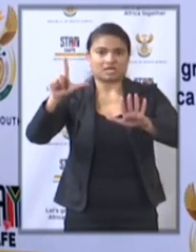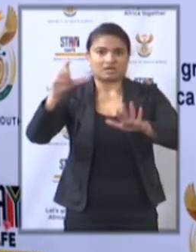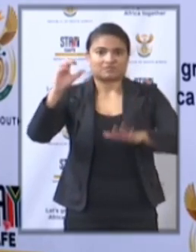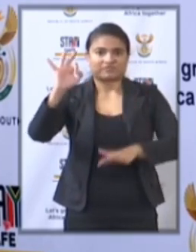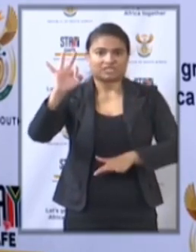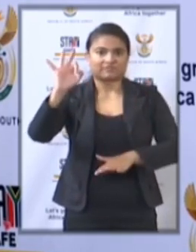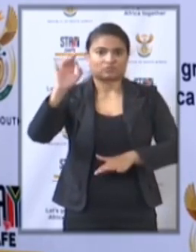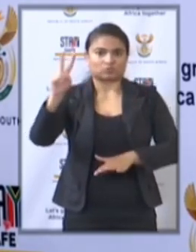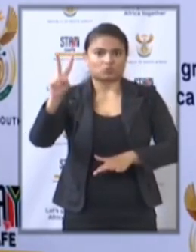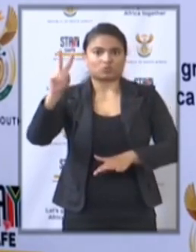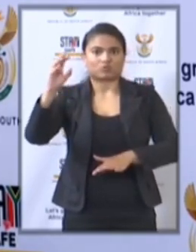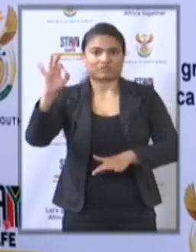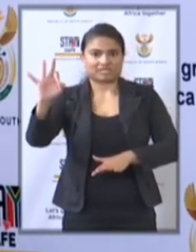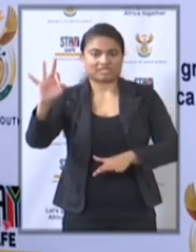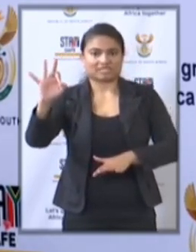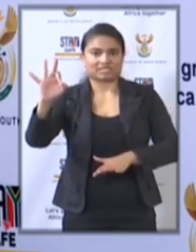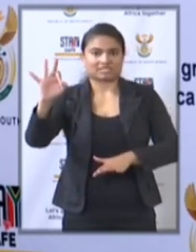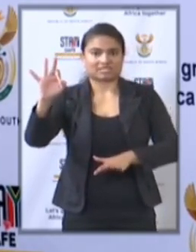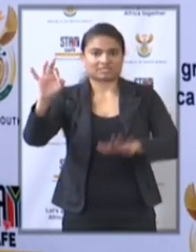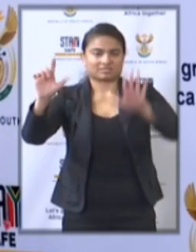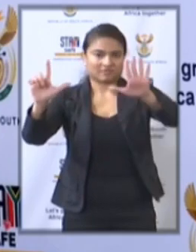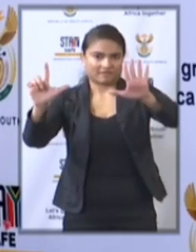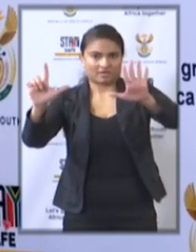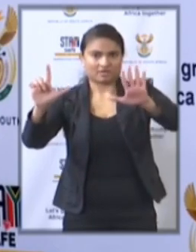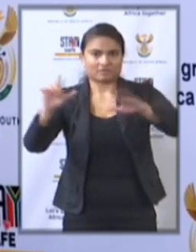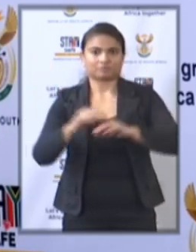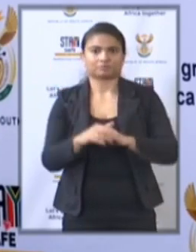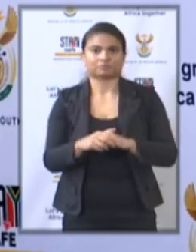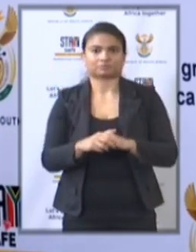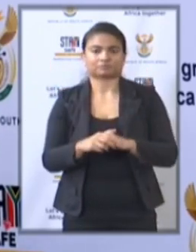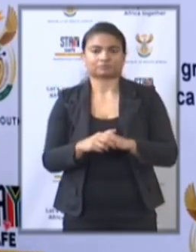080006732, or they must email